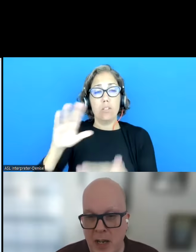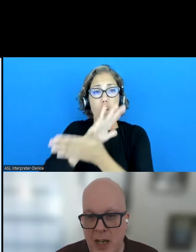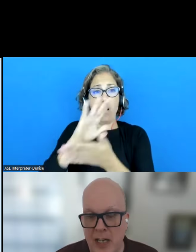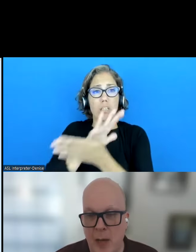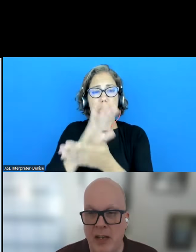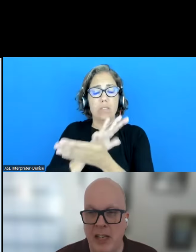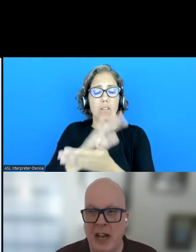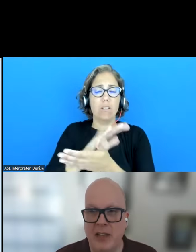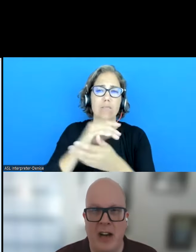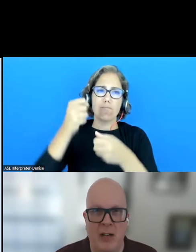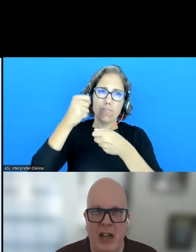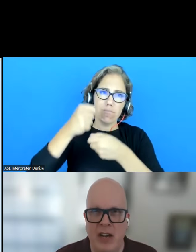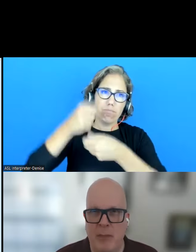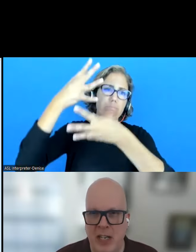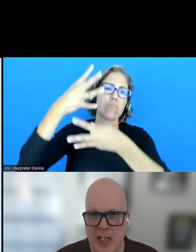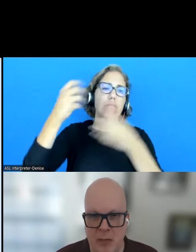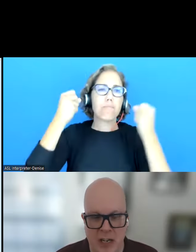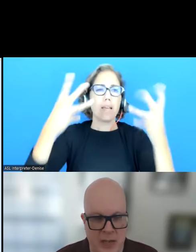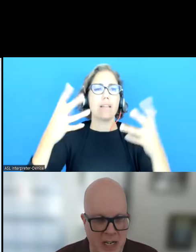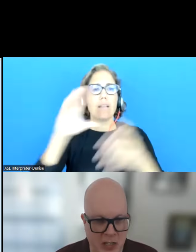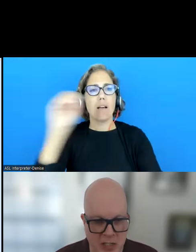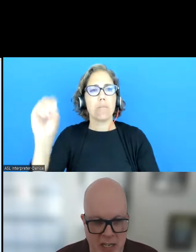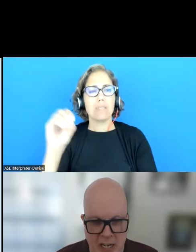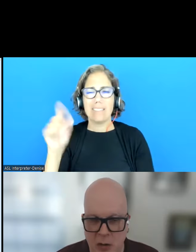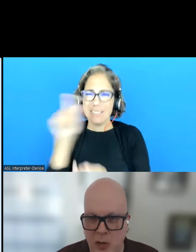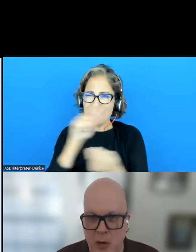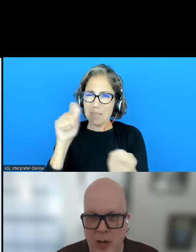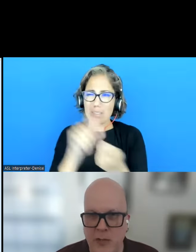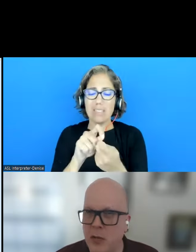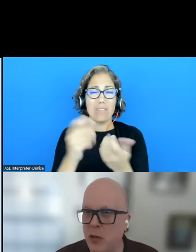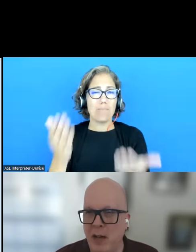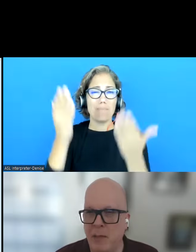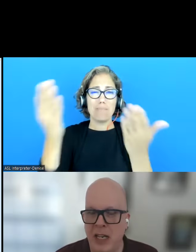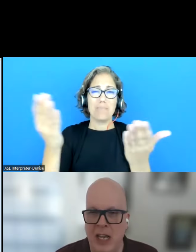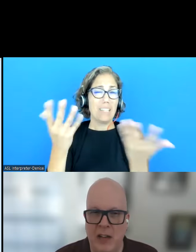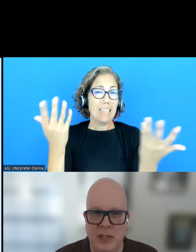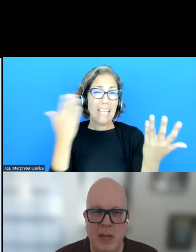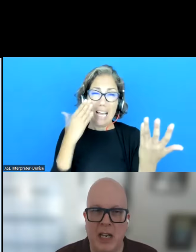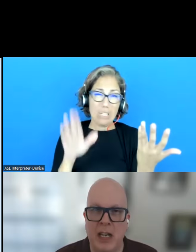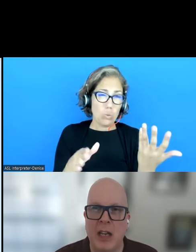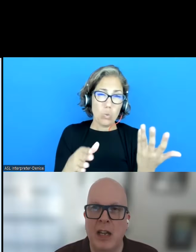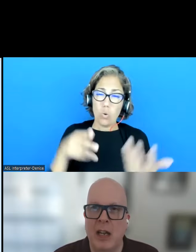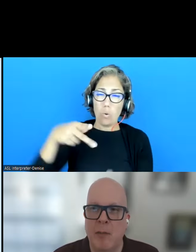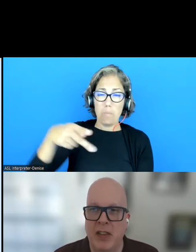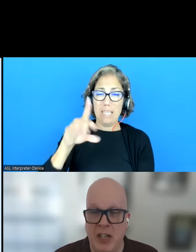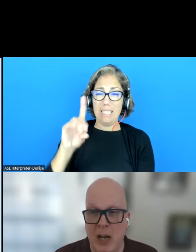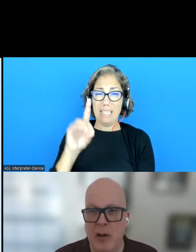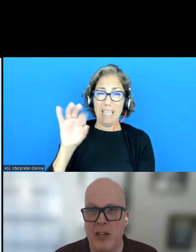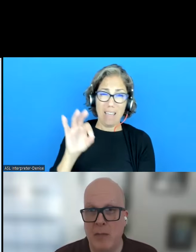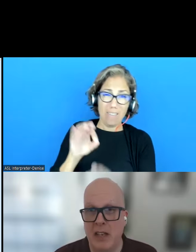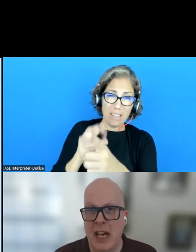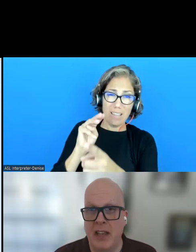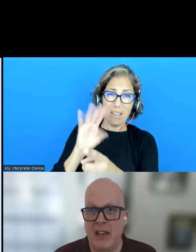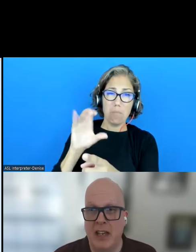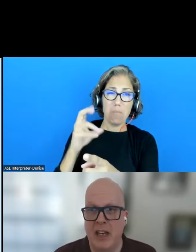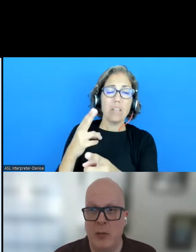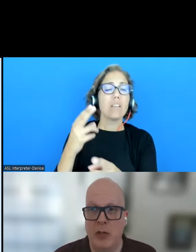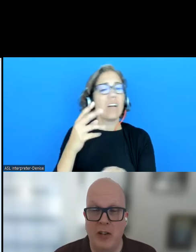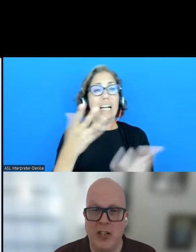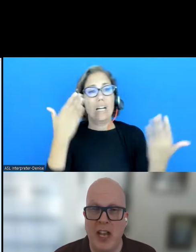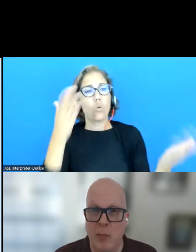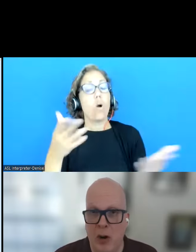of companies out there. I don't have any particular recommendations, and I don't know if you do on PDFs, Mick, but there's a number of companies out there